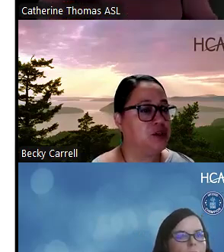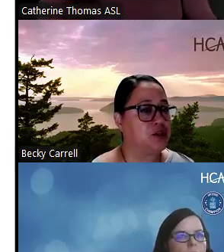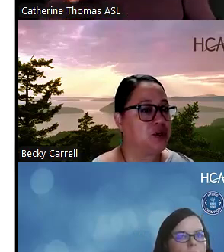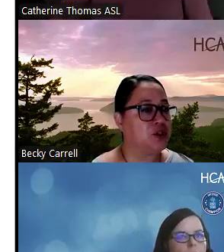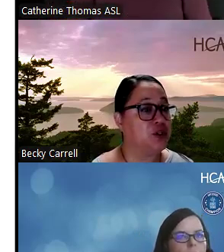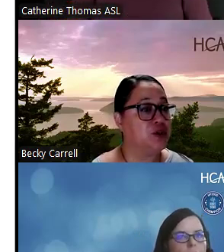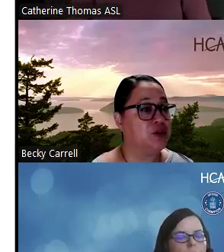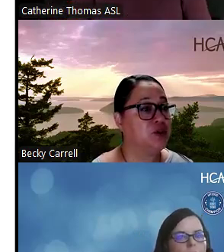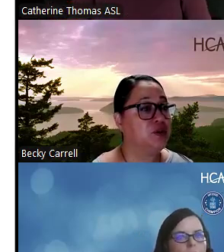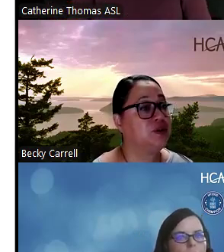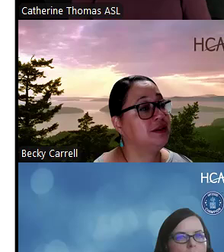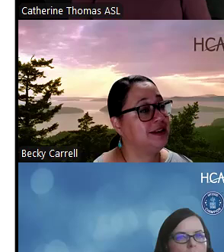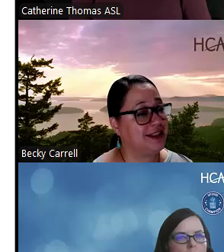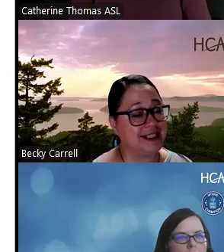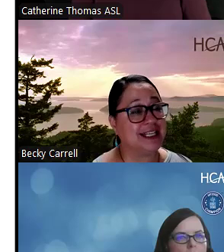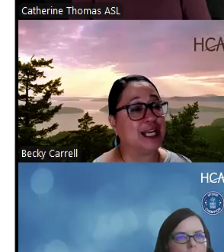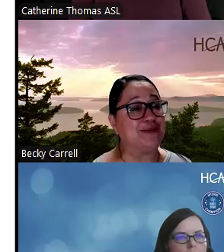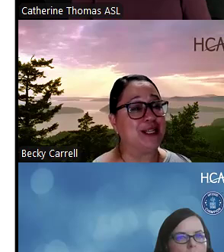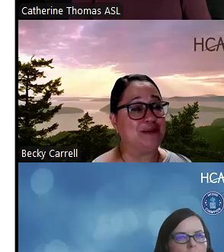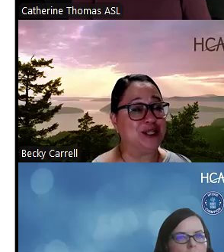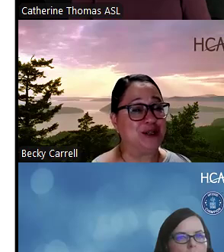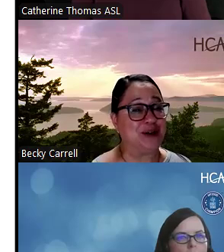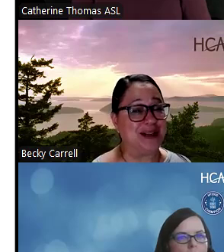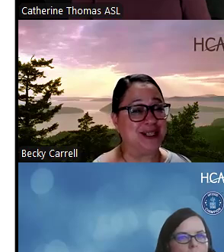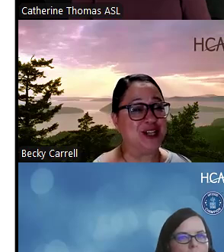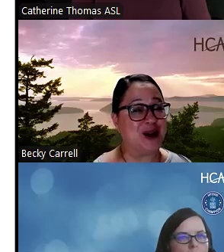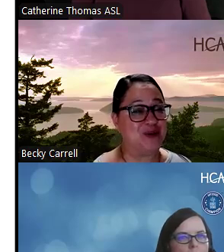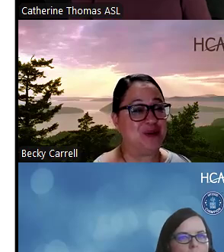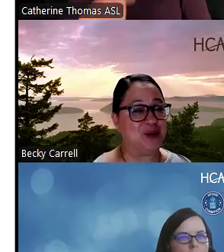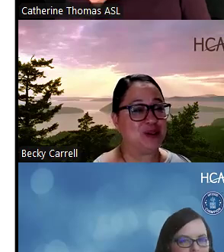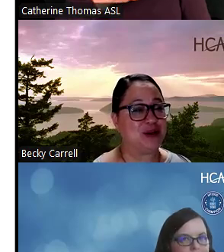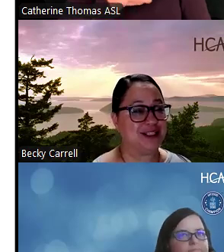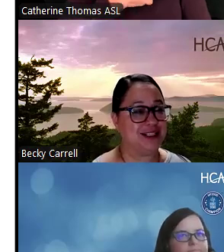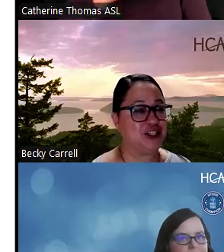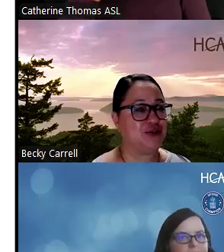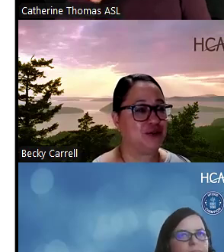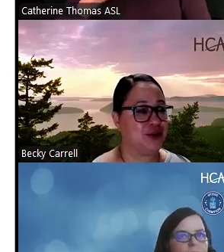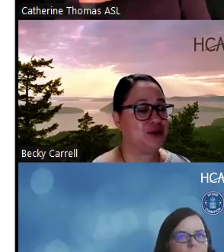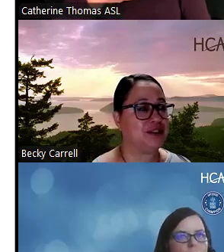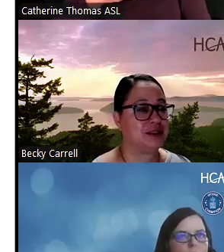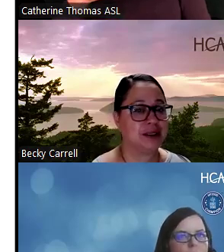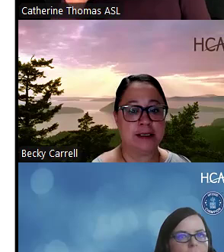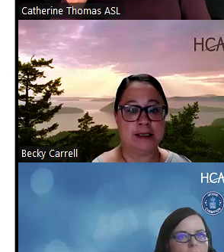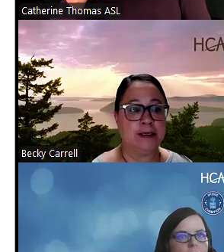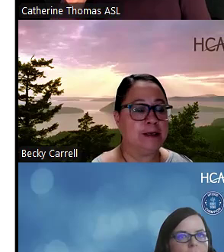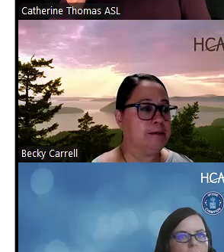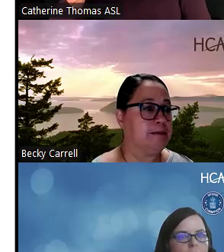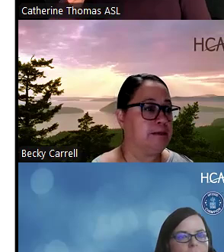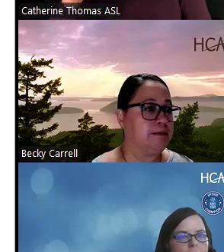We'll be sure to, I think, send a Gov delivery message out when we post the presentation for folks.